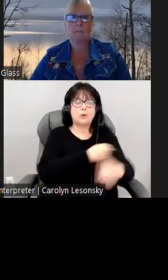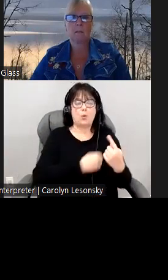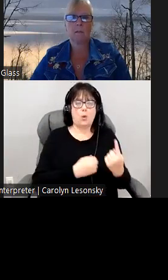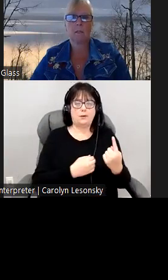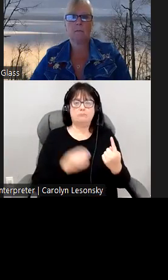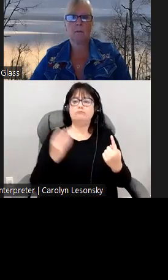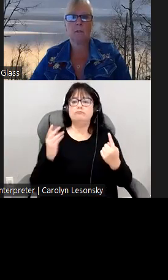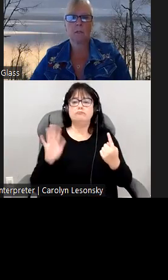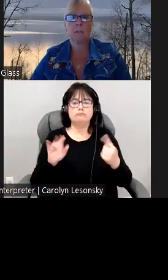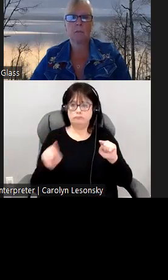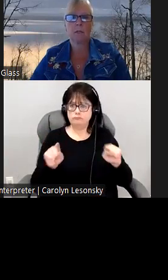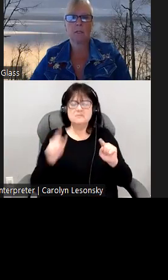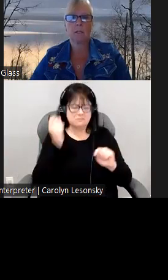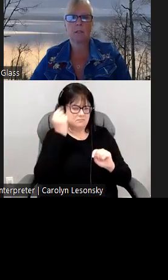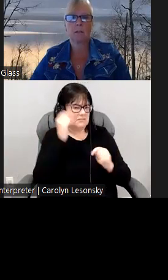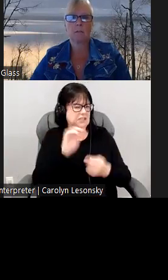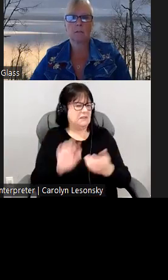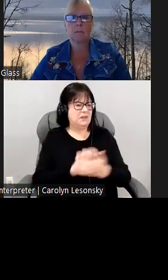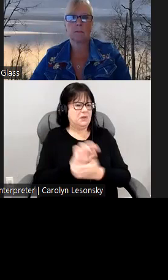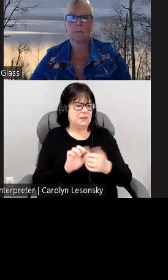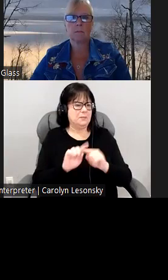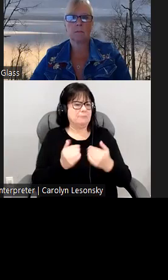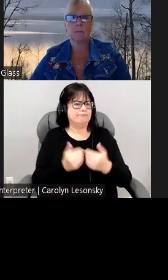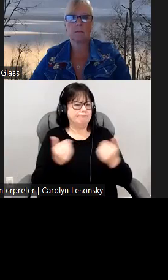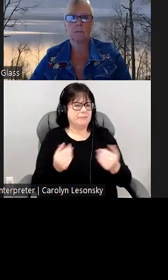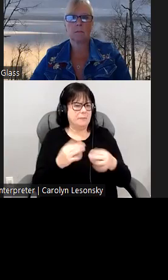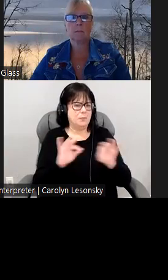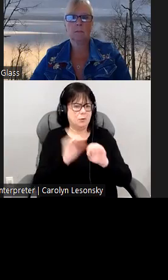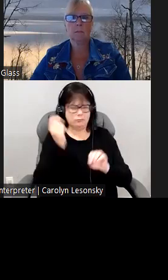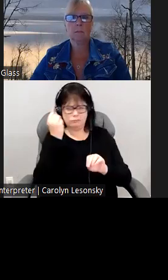That's a bit confusing, but it's an important distinction.